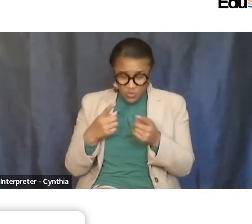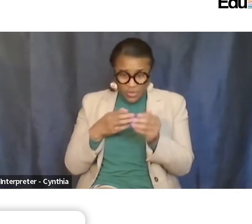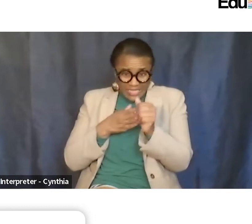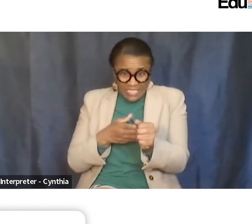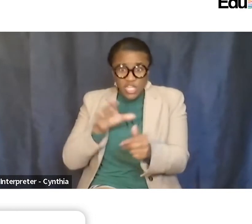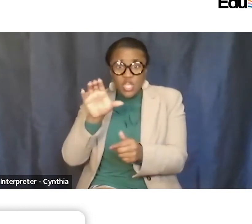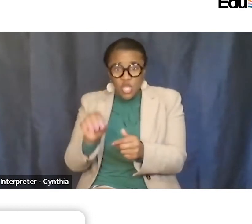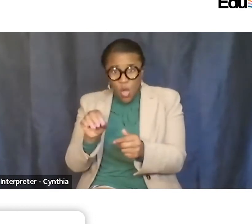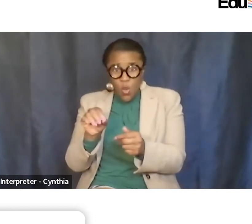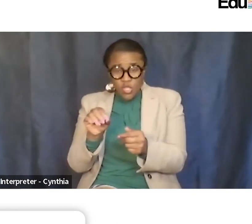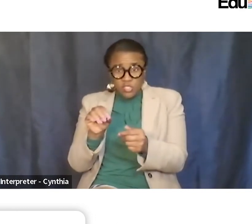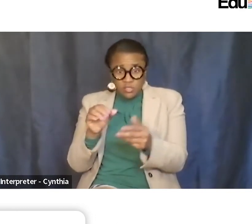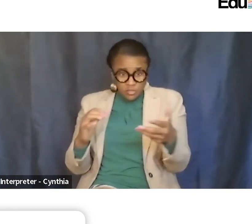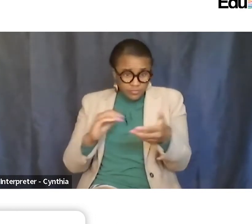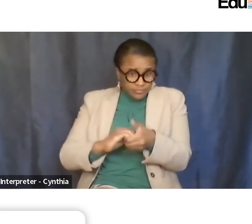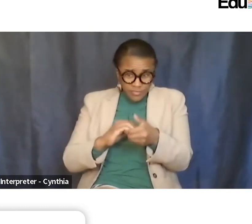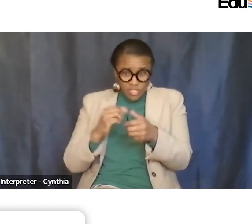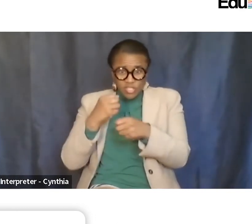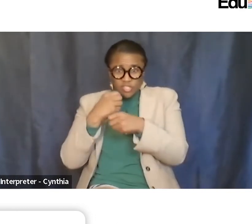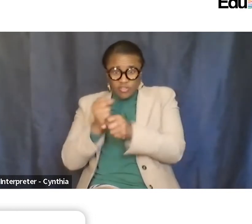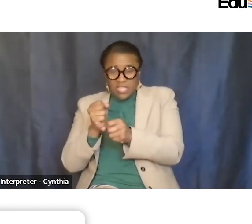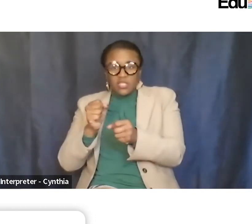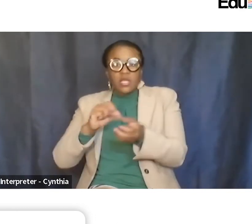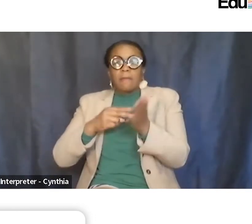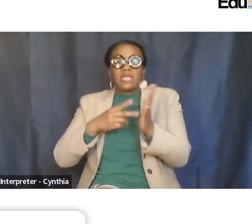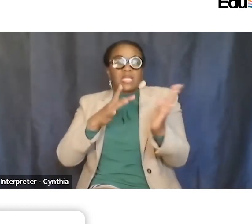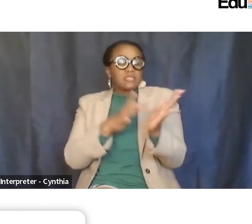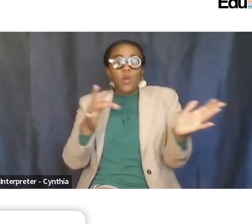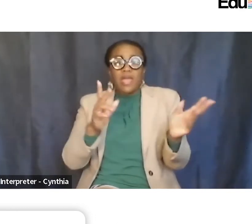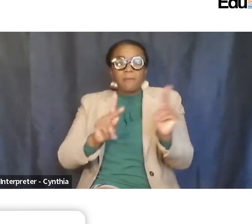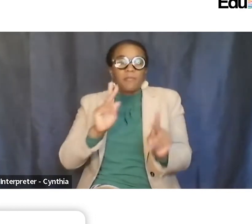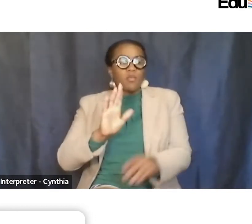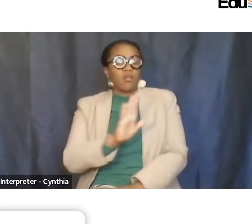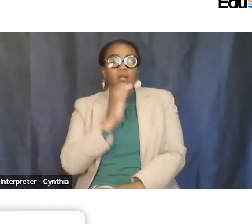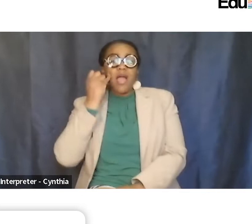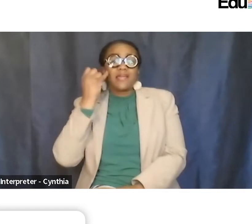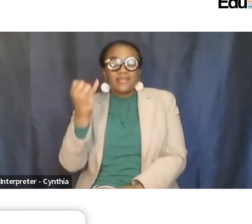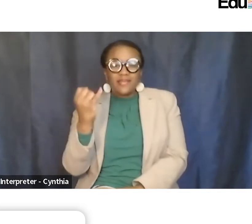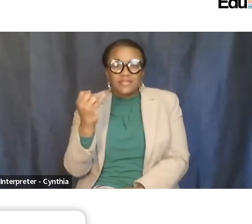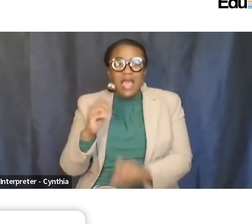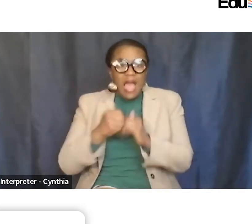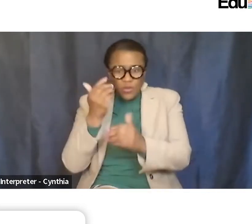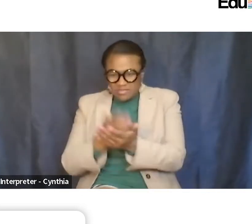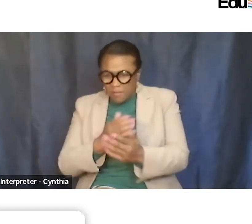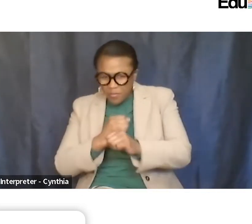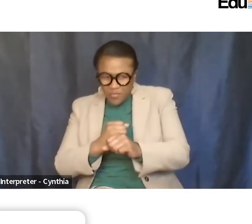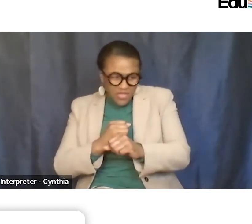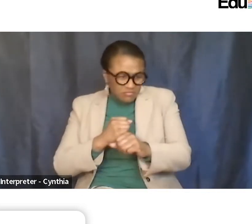it actually sometimes leads to exploitation of people's ideas and how like preventing that. And I'm like,